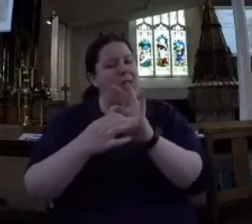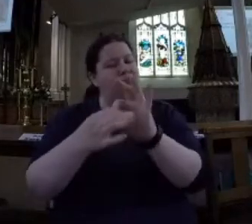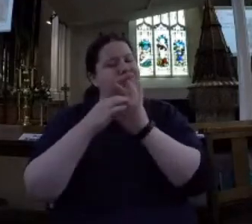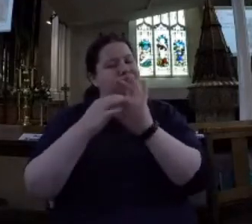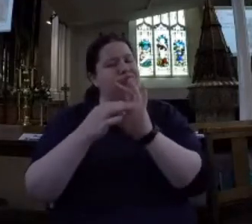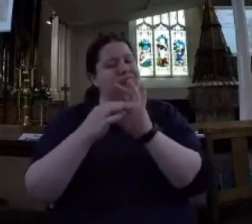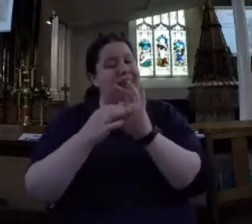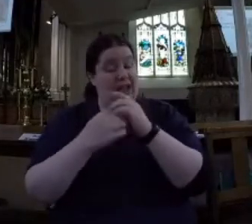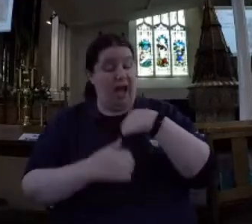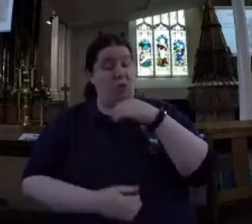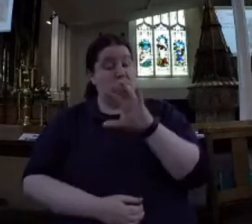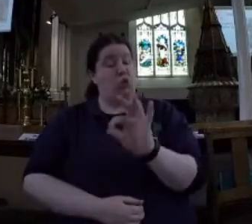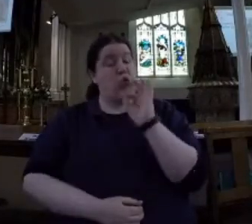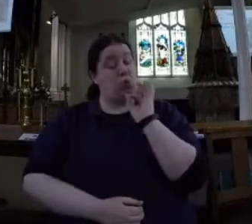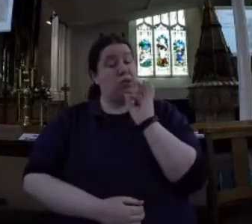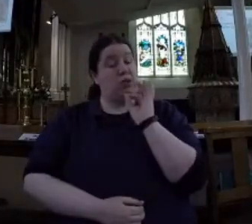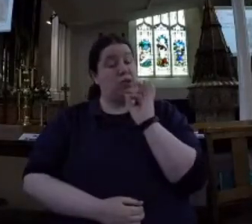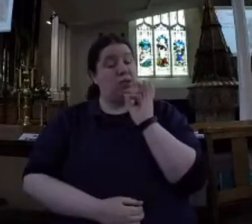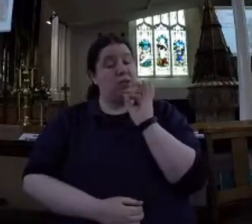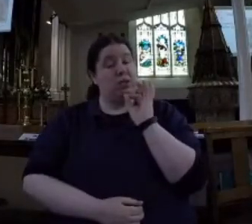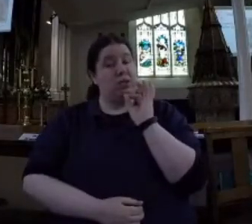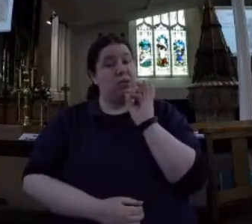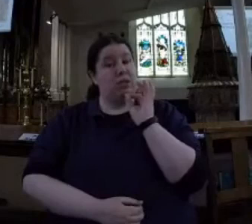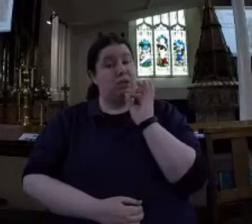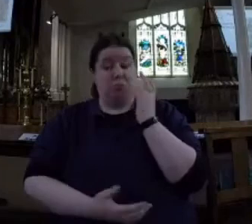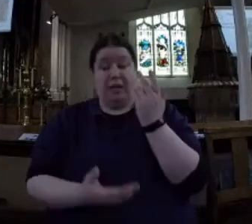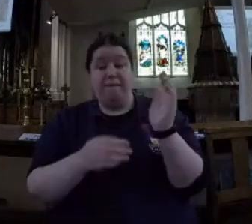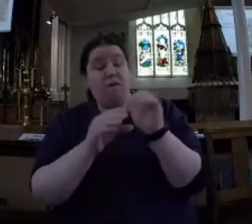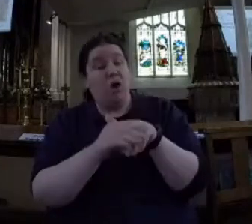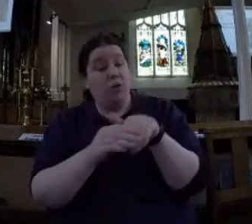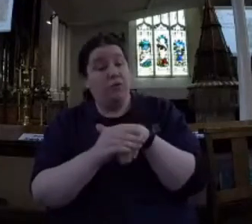is up to us. And I say, in order to be in the game,